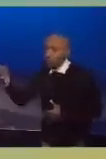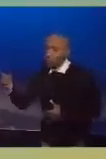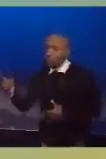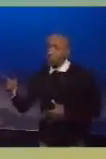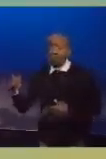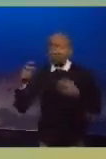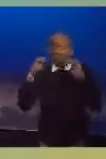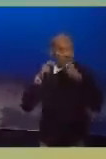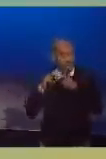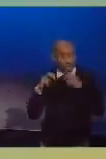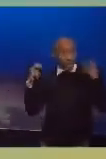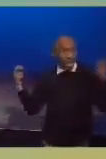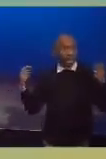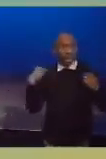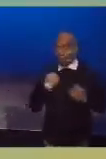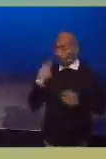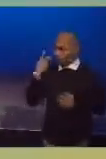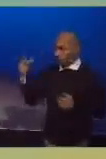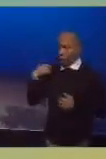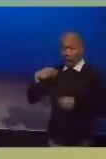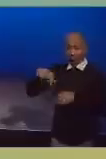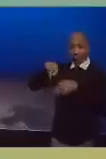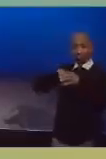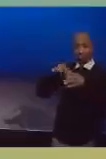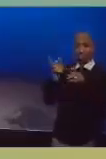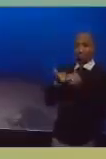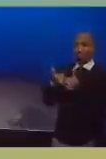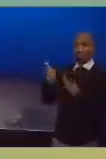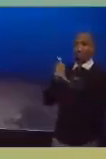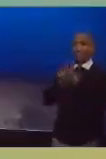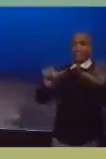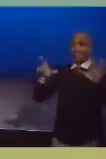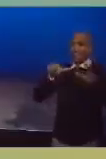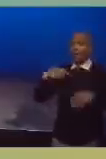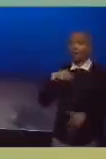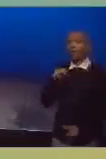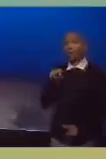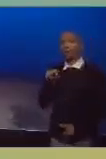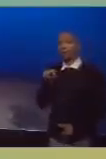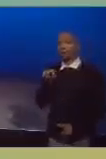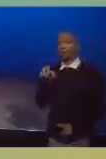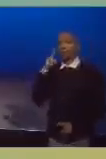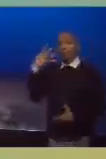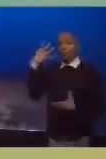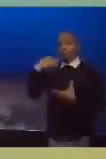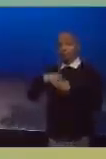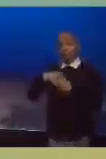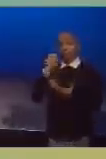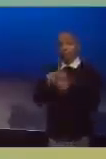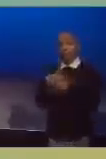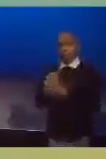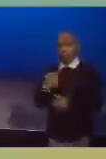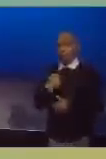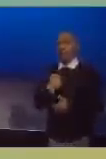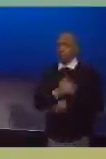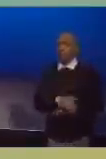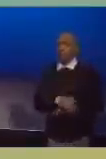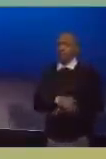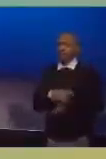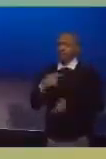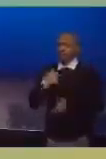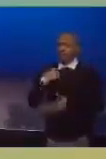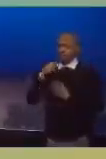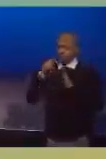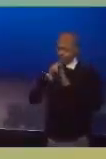the panelists that we just saw. I was backstage watching the panel on an inclusive economy. I told them, I am such a